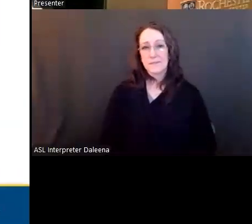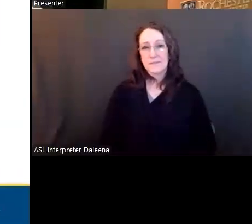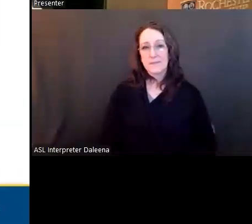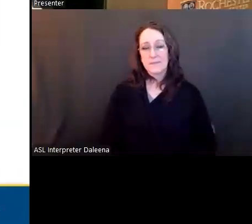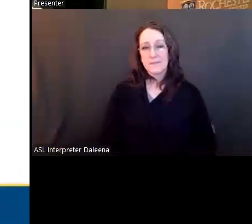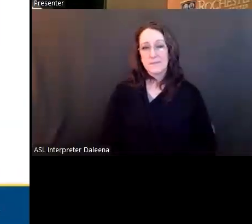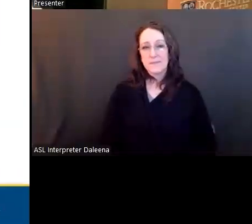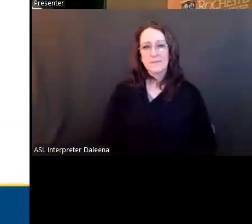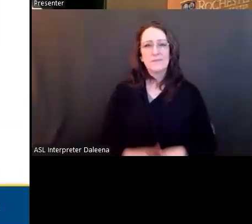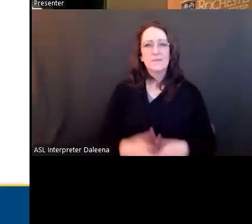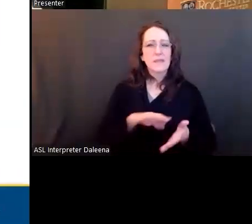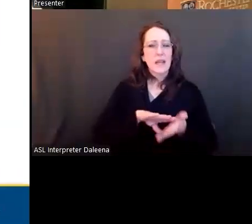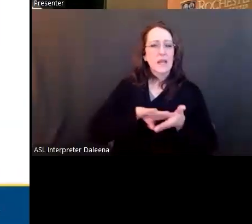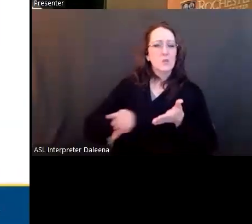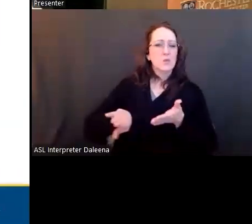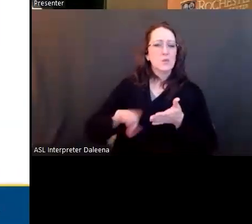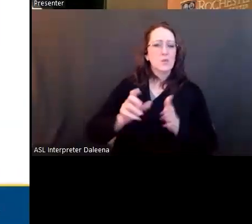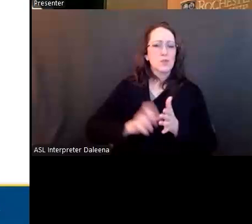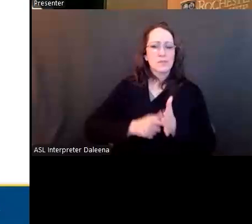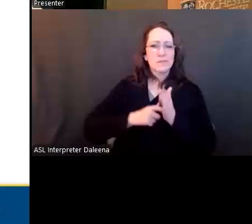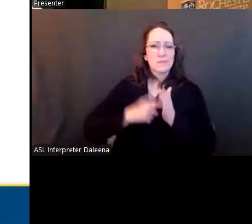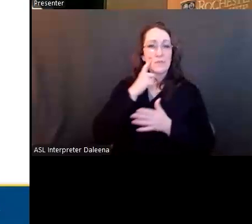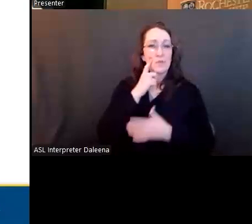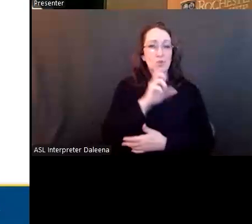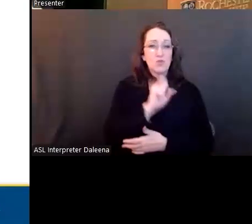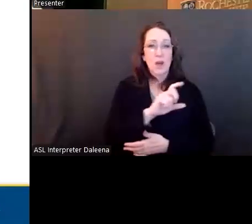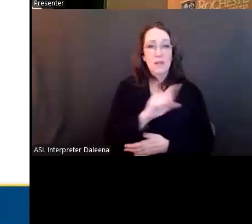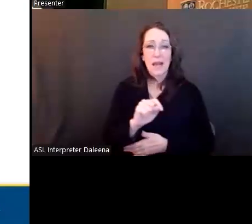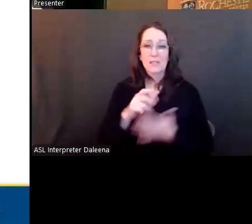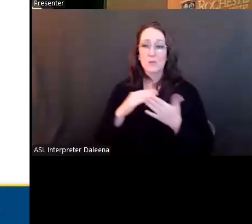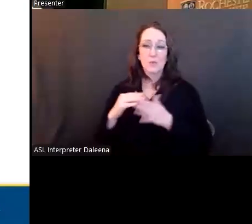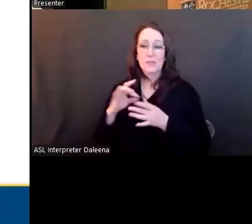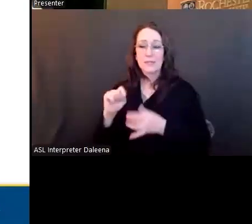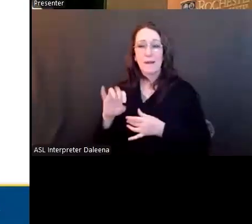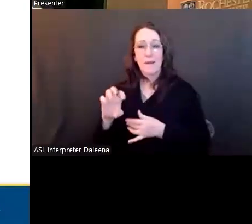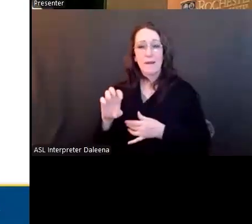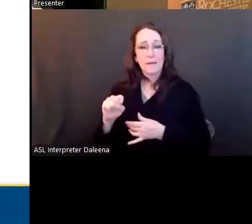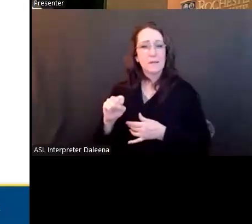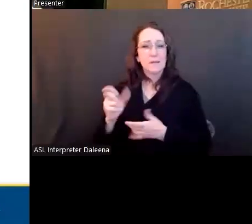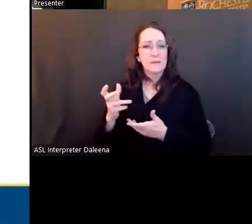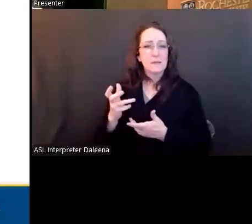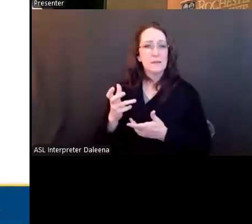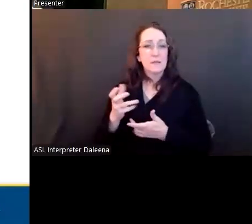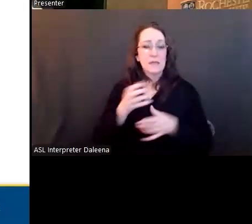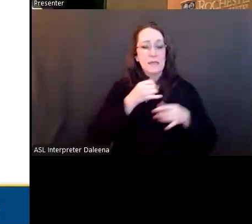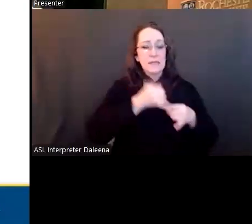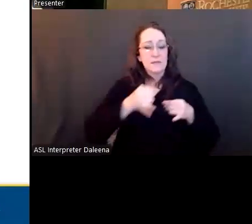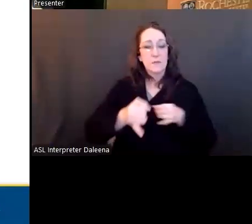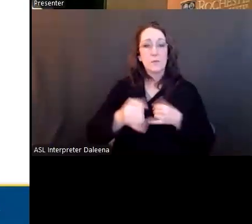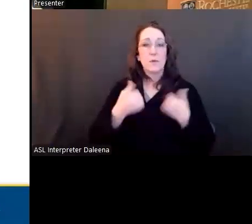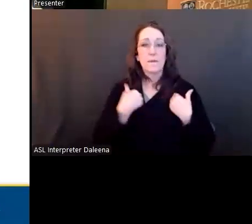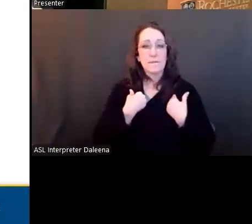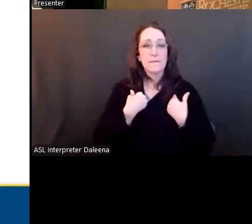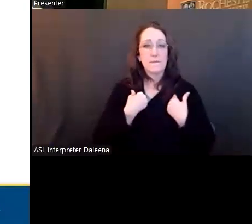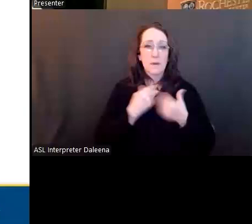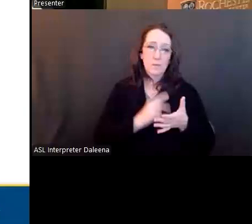What are the exclusion criteria for both Strong Ties and the Community Ties team? Individuals who have a